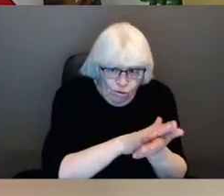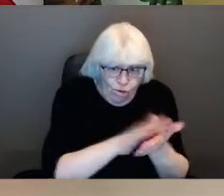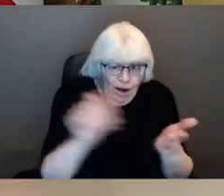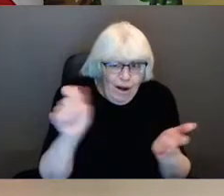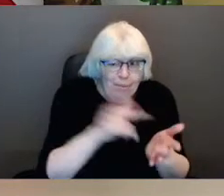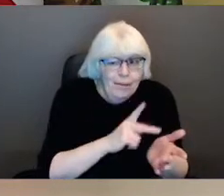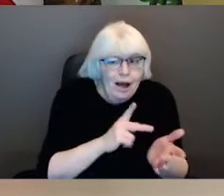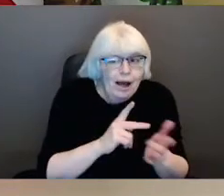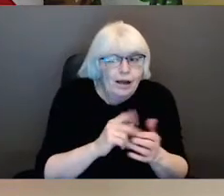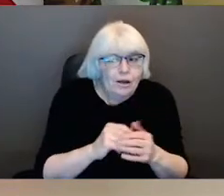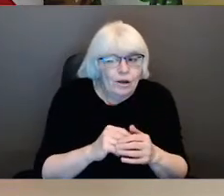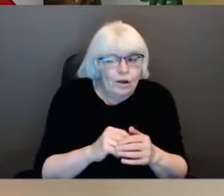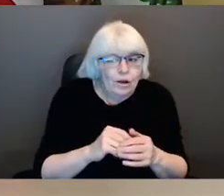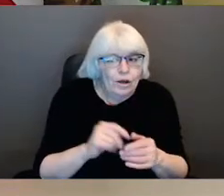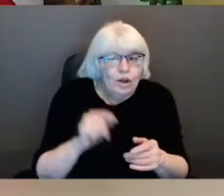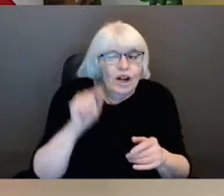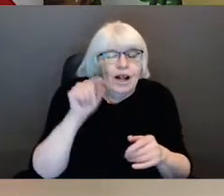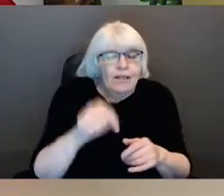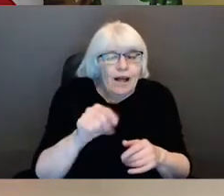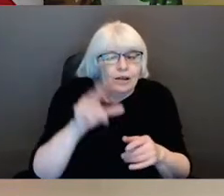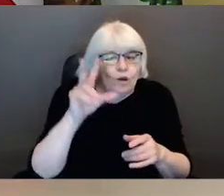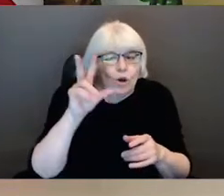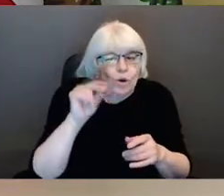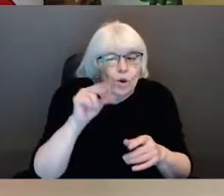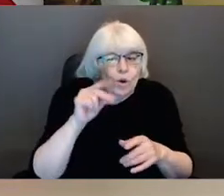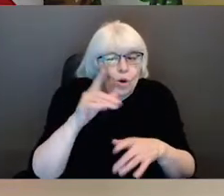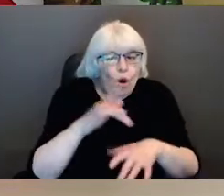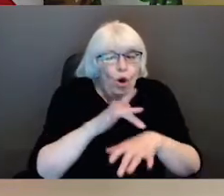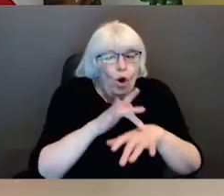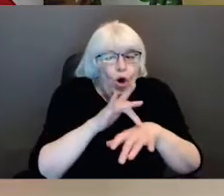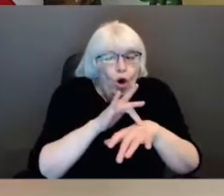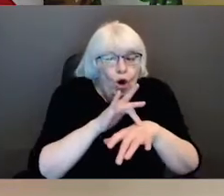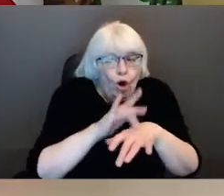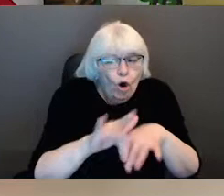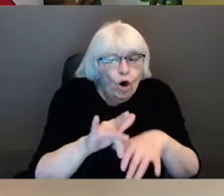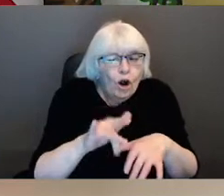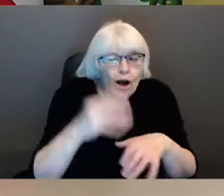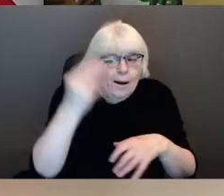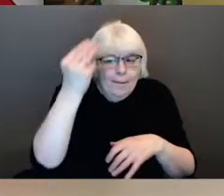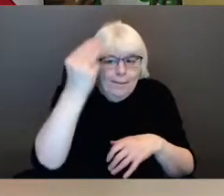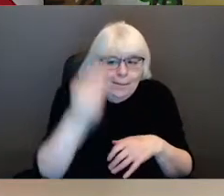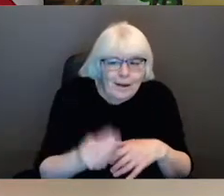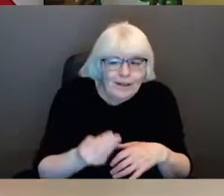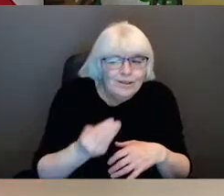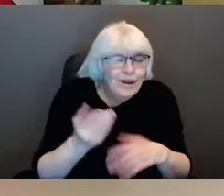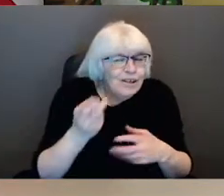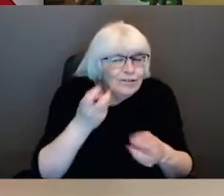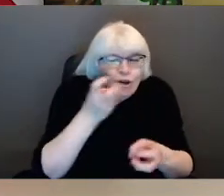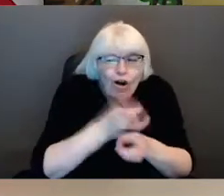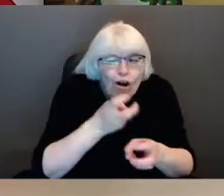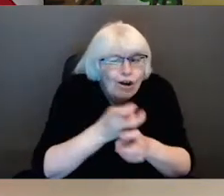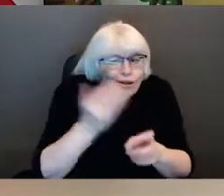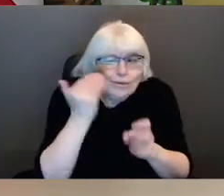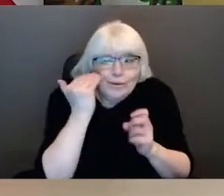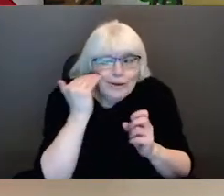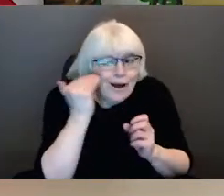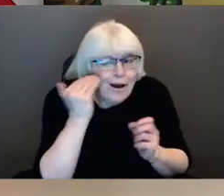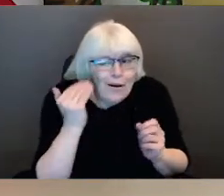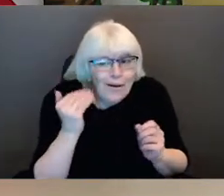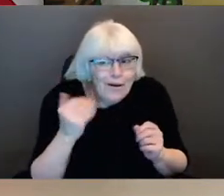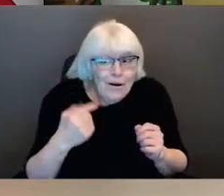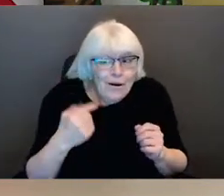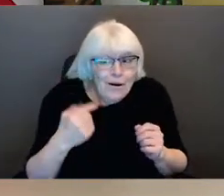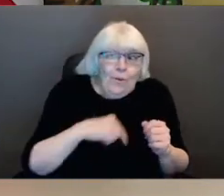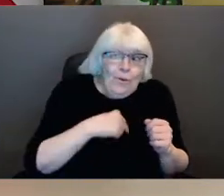of that increase happen on Mondays, and it's hard to know. That's why we don't base decisions on one day. We look at the trend and